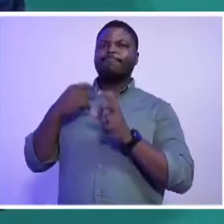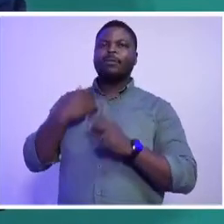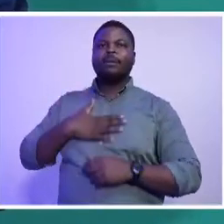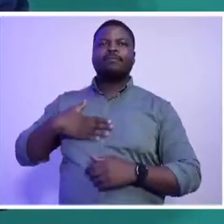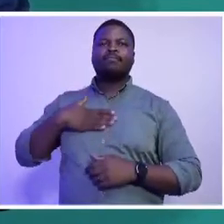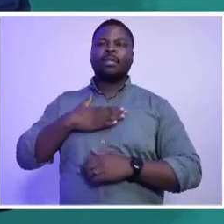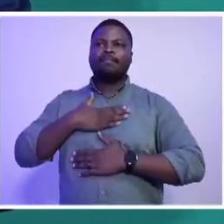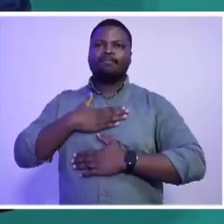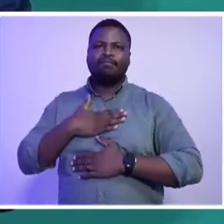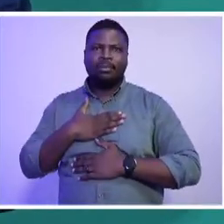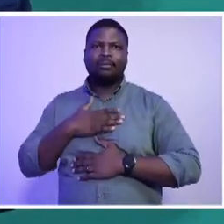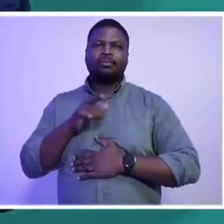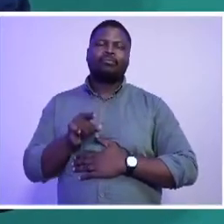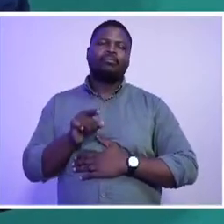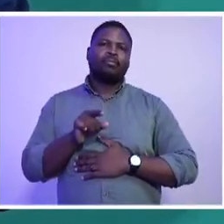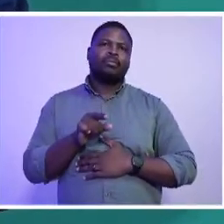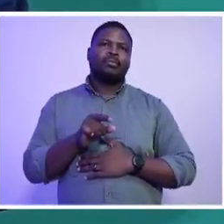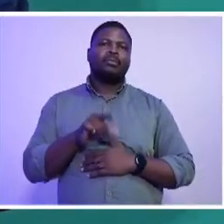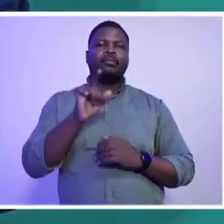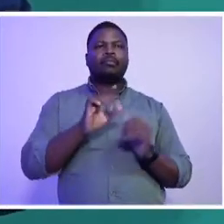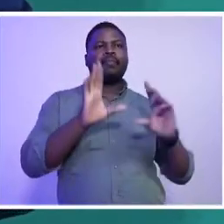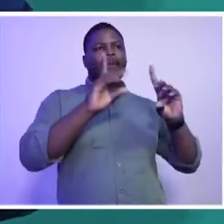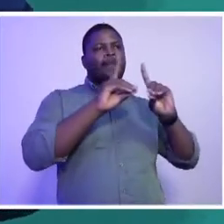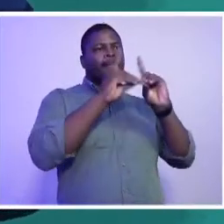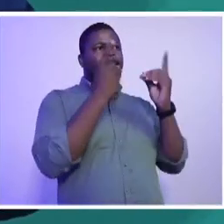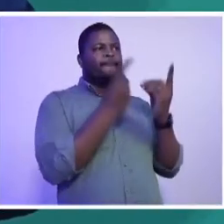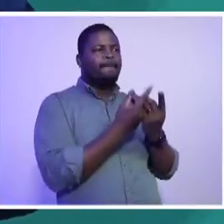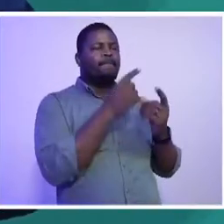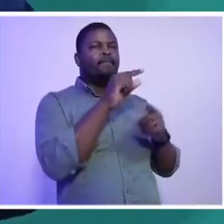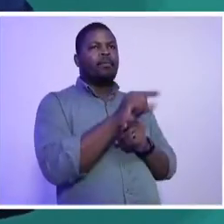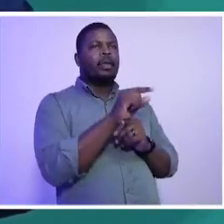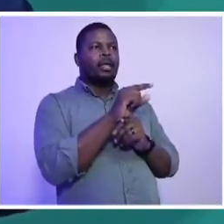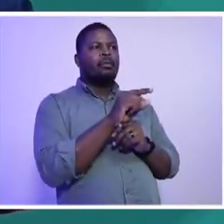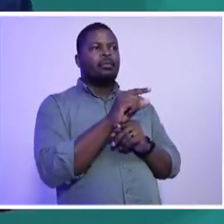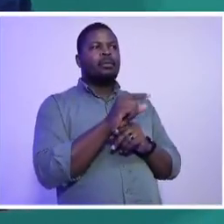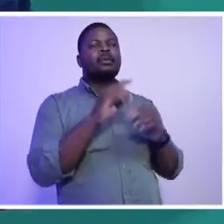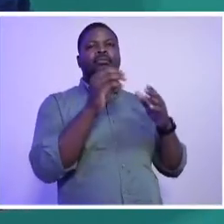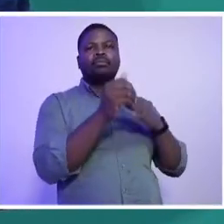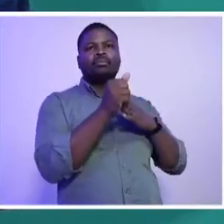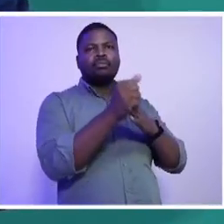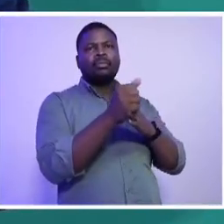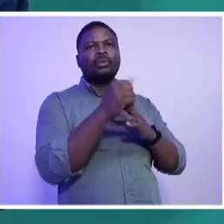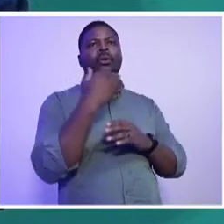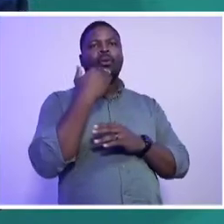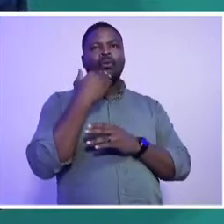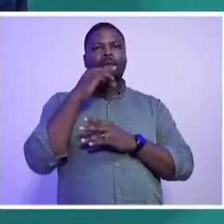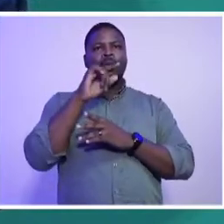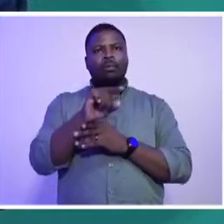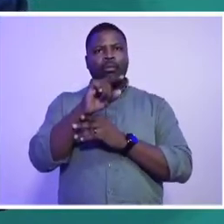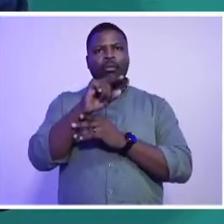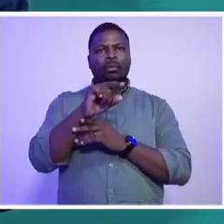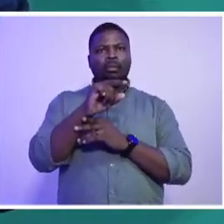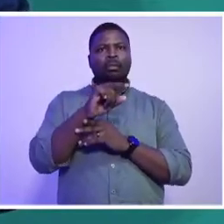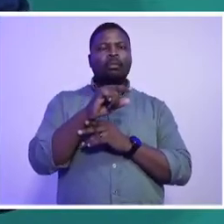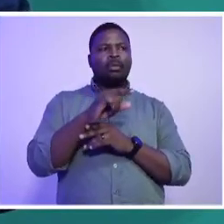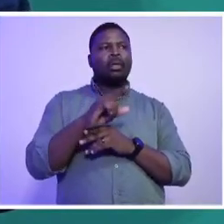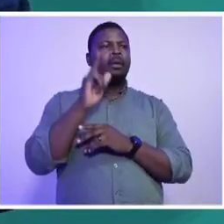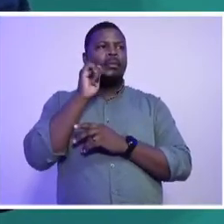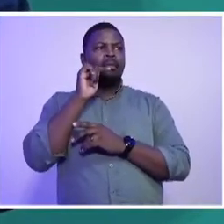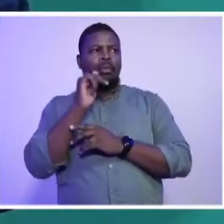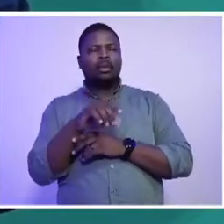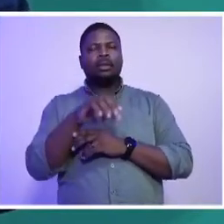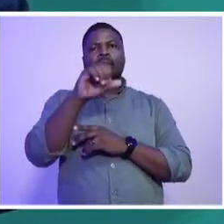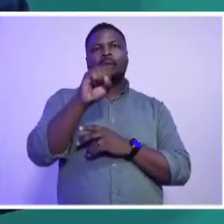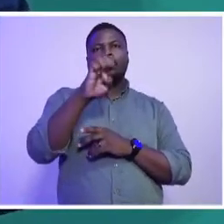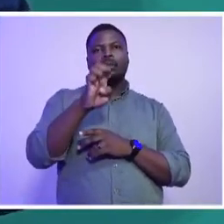again that the department led by Mr. Srache's branch